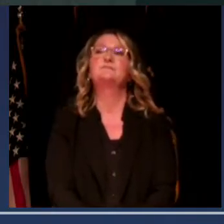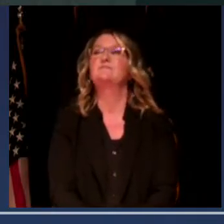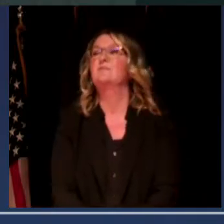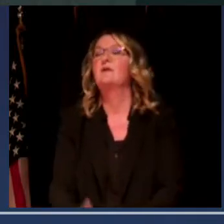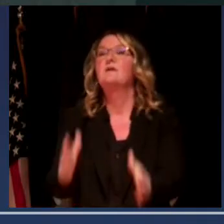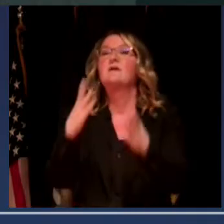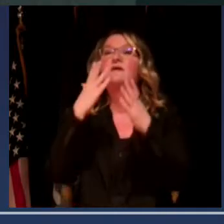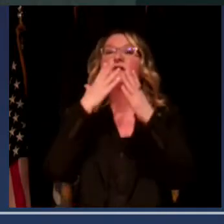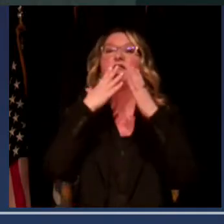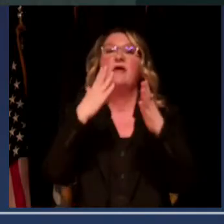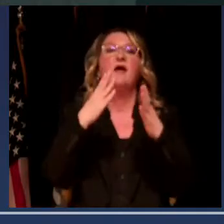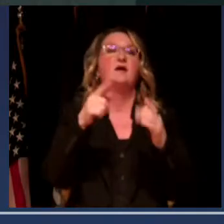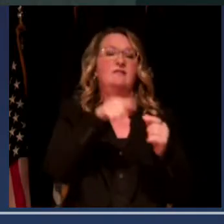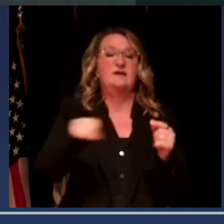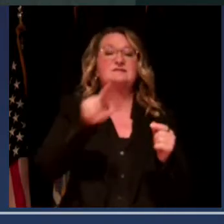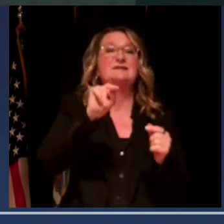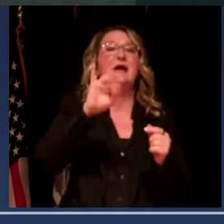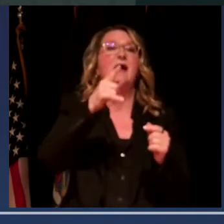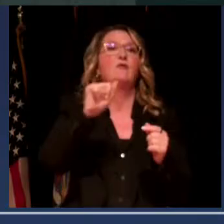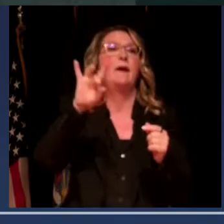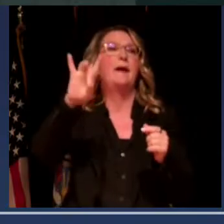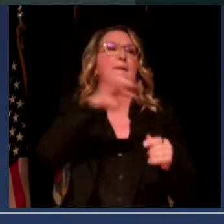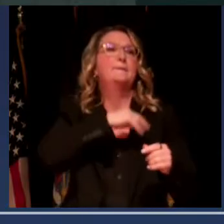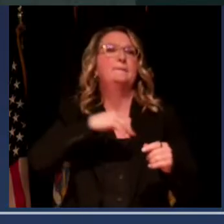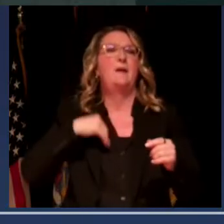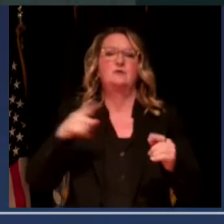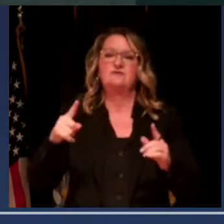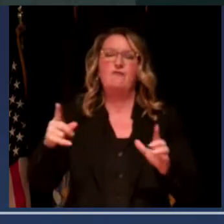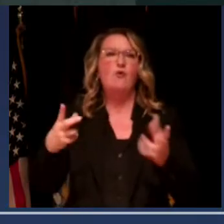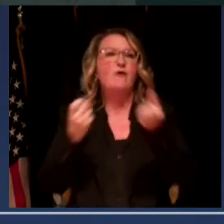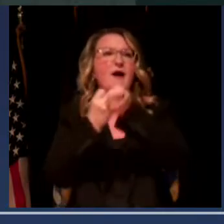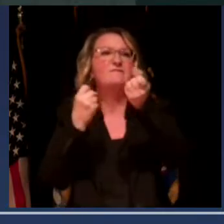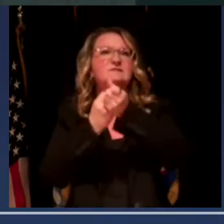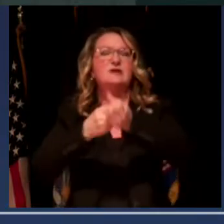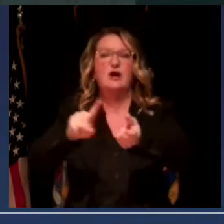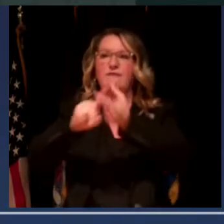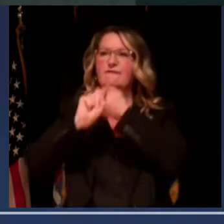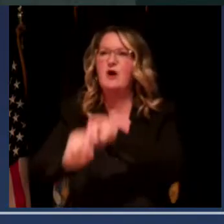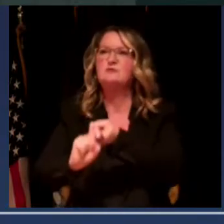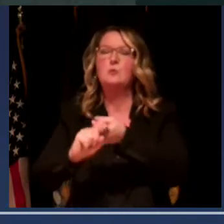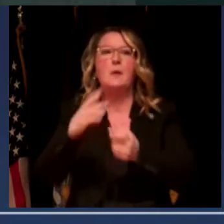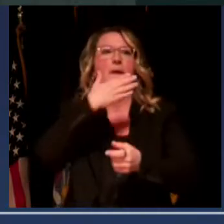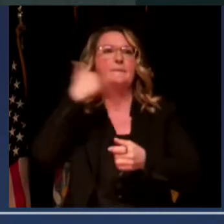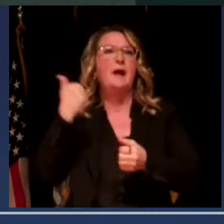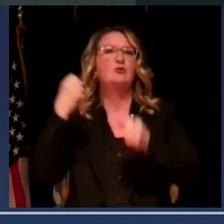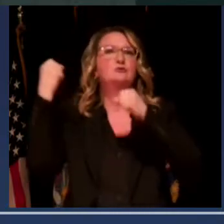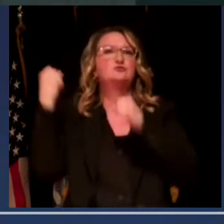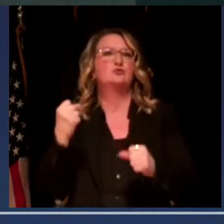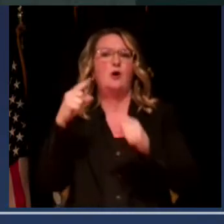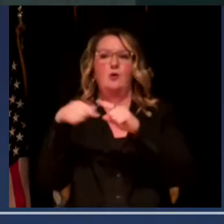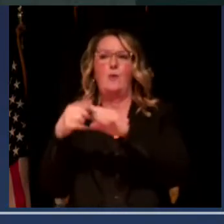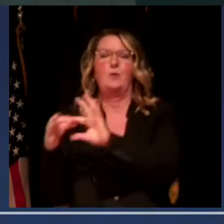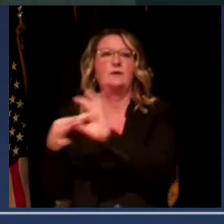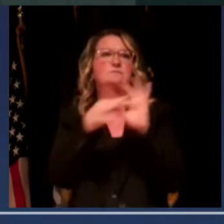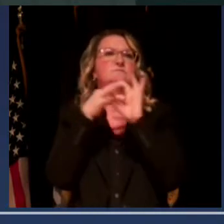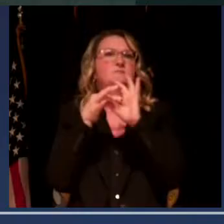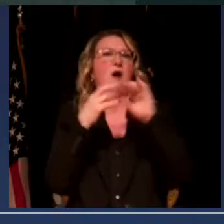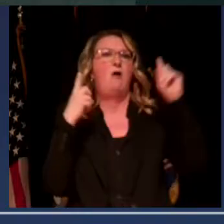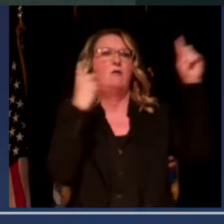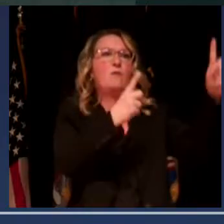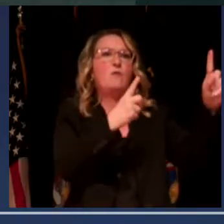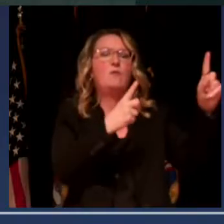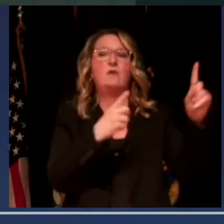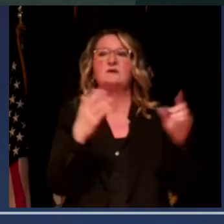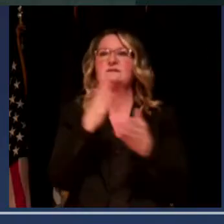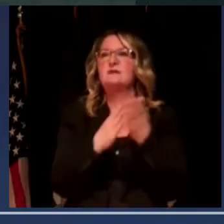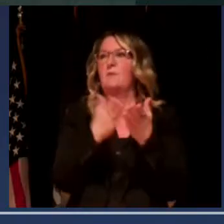my fellow Niagara 8 members for their advocacy and their friendship. We are better and stronger when we are all united in our efforts. And I know some of them